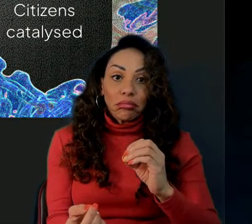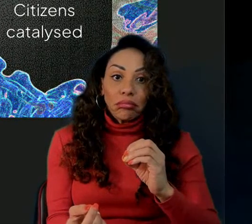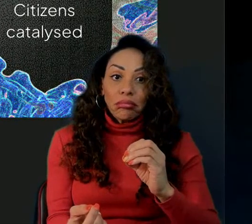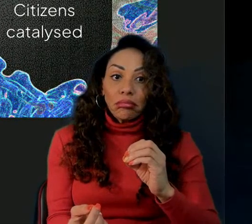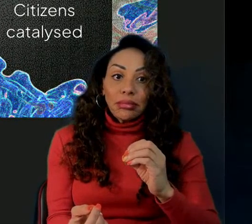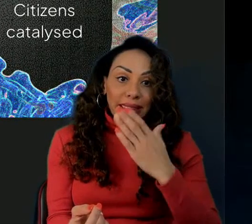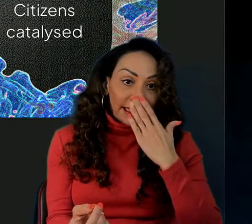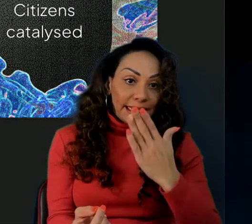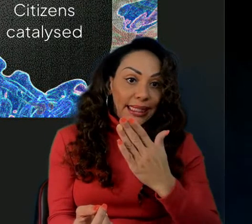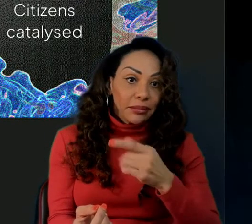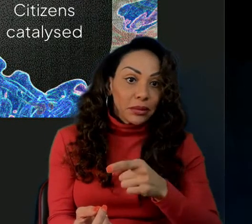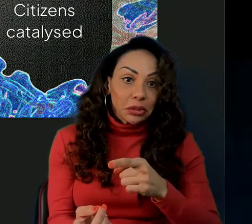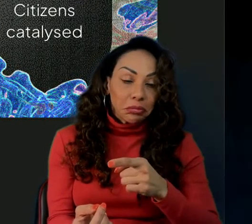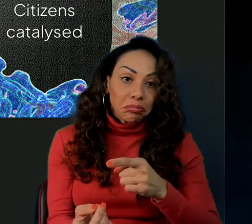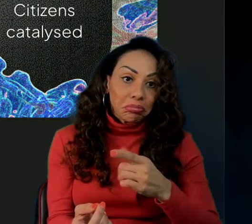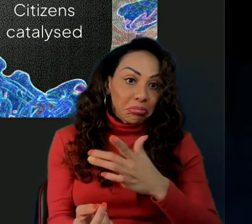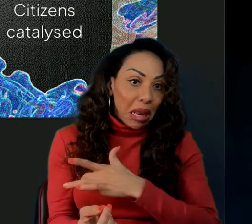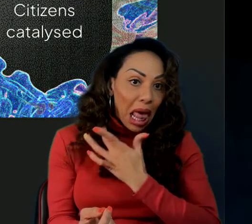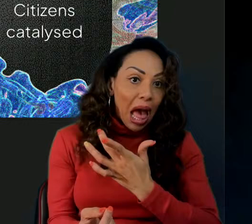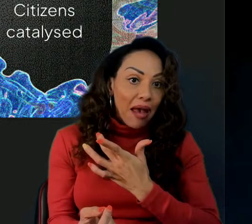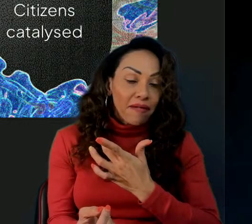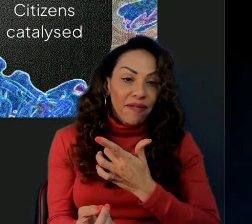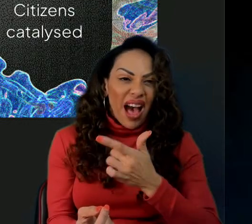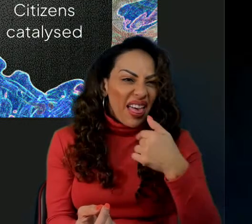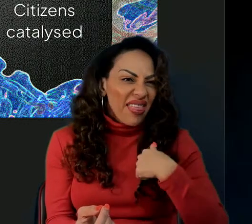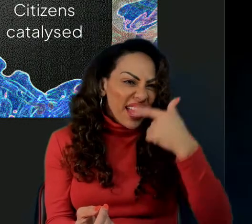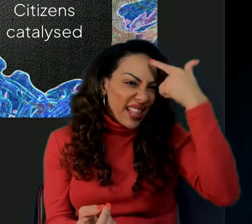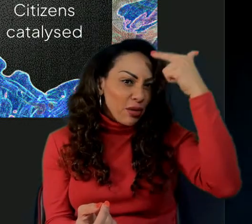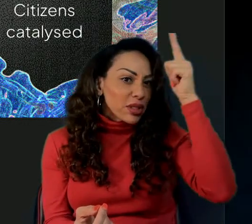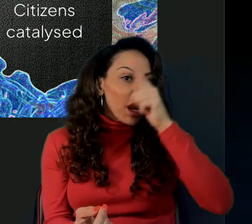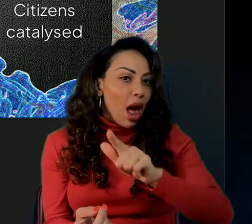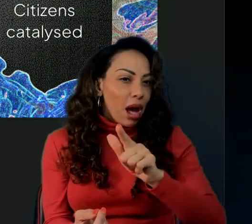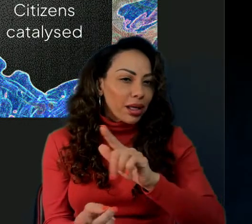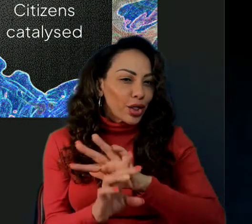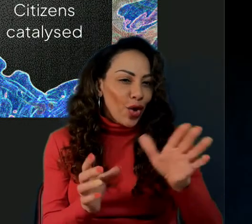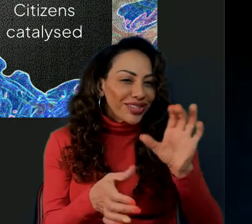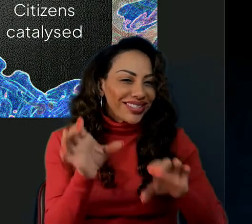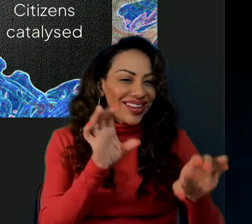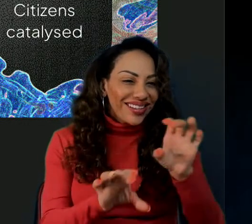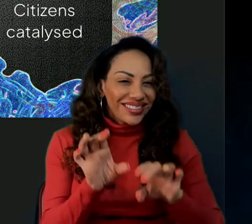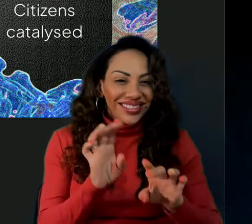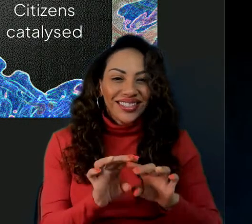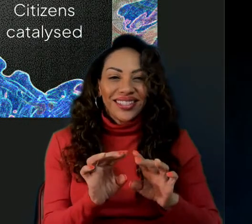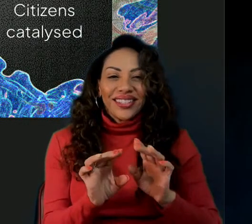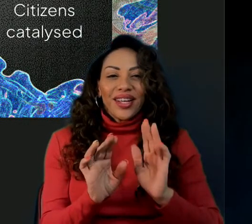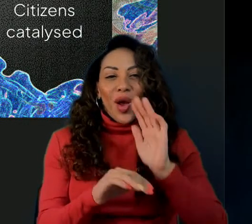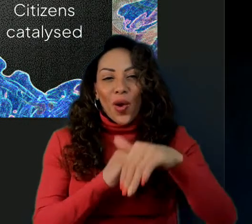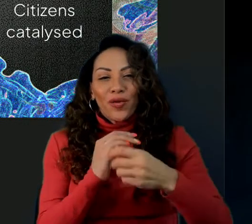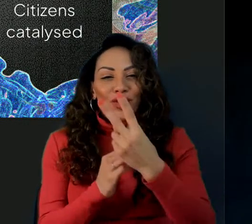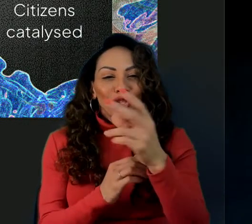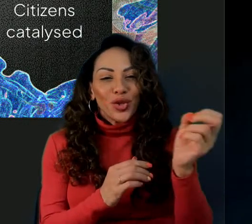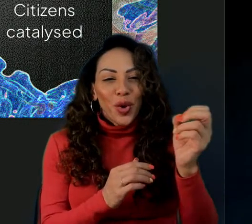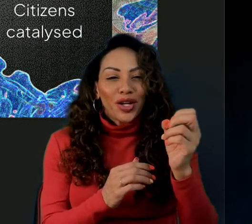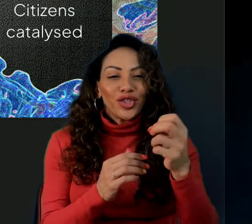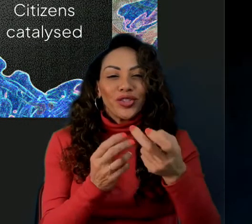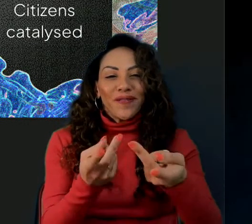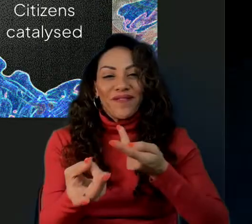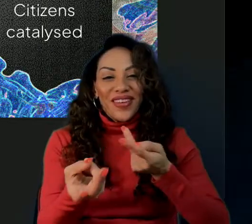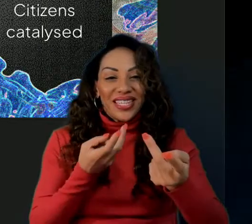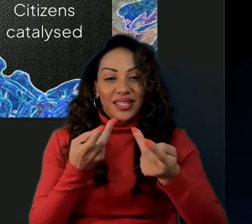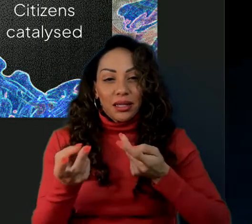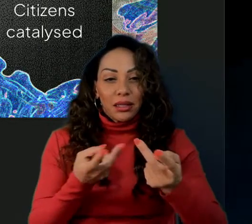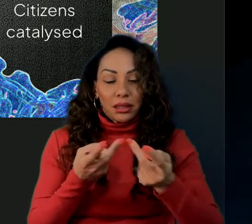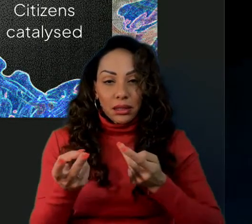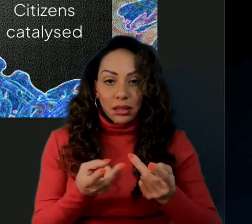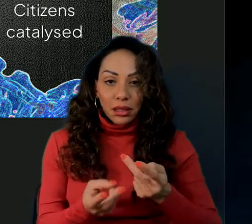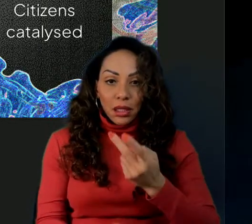can't say we had it completely nailed down to a science. But over those 3 days, we had over 200 visitors. We got 40 plus